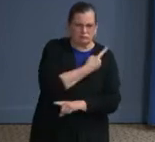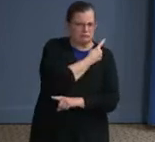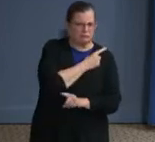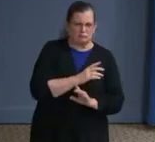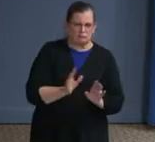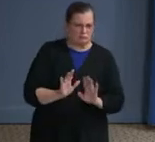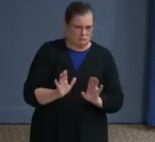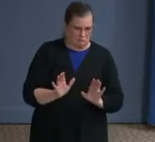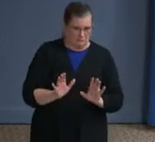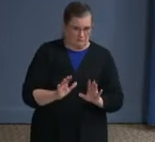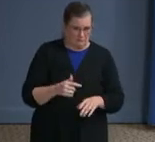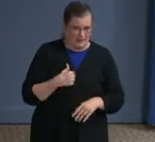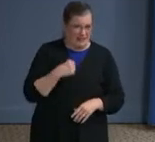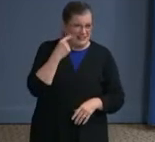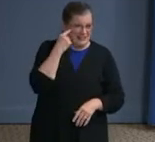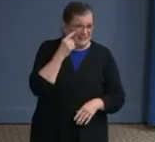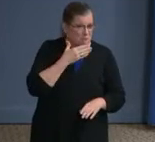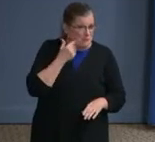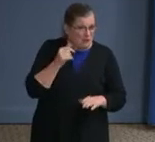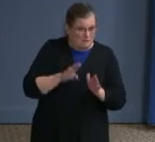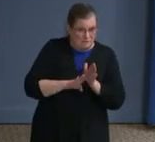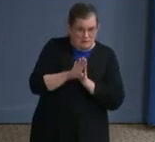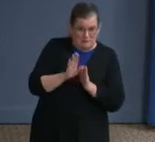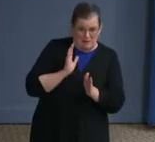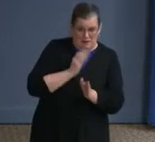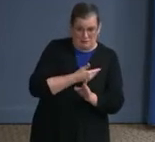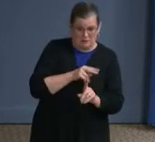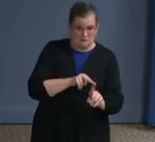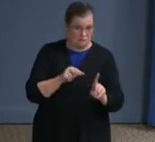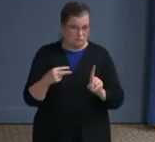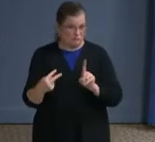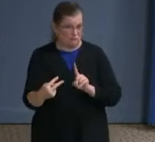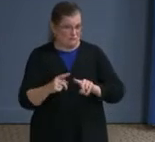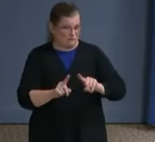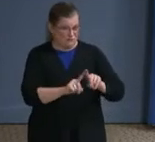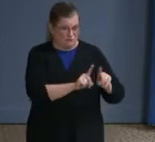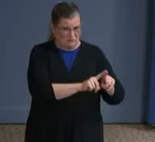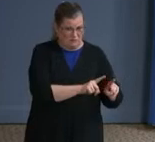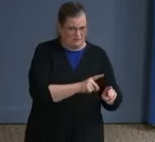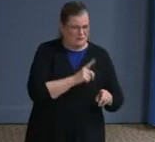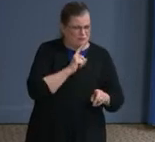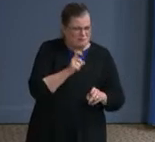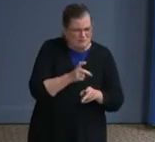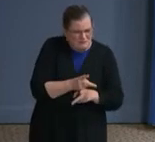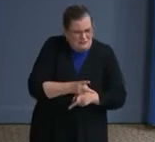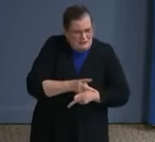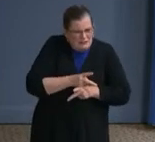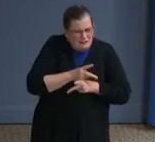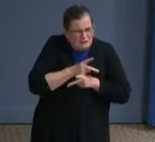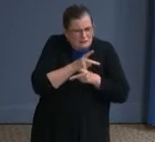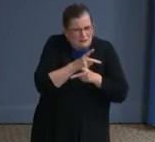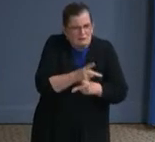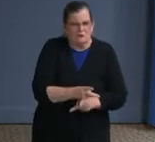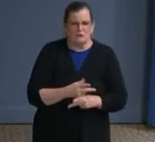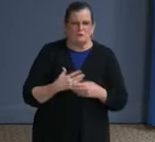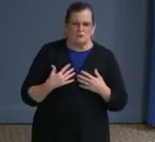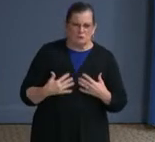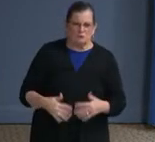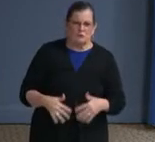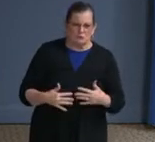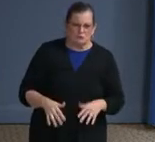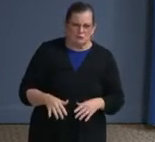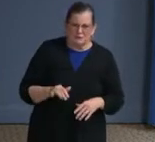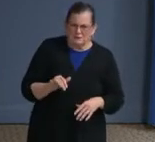better developed, maybe I would have a different view. But I think the council needs to be careful that, you know,